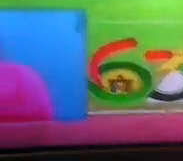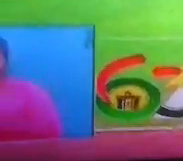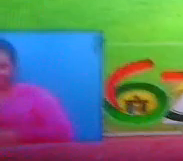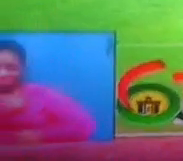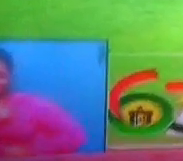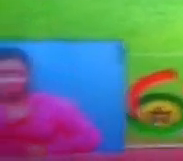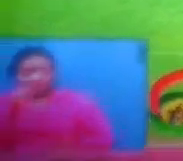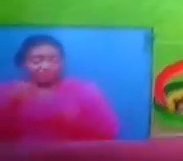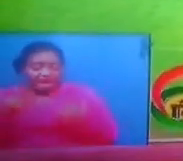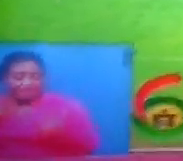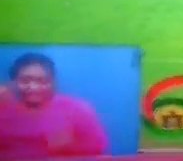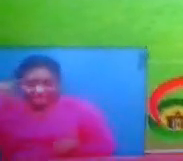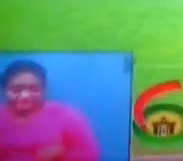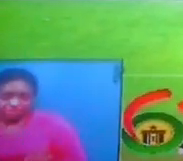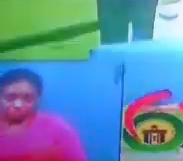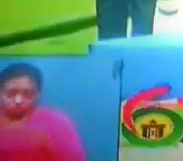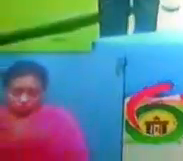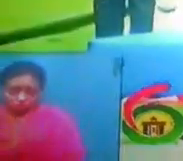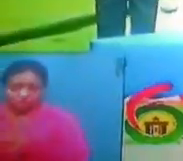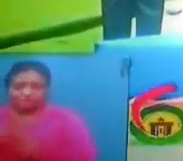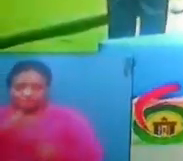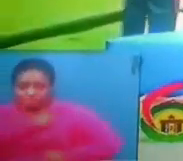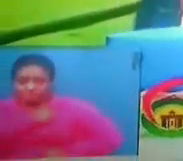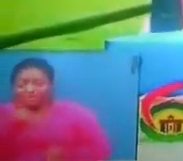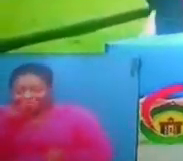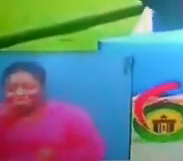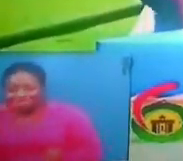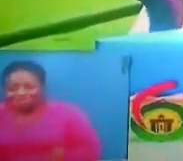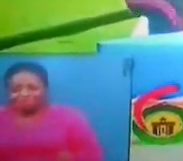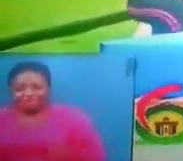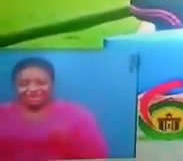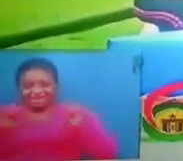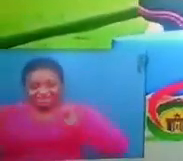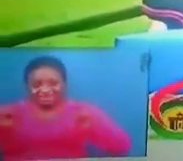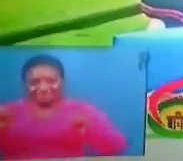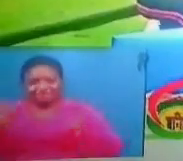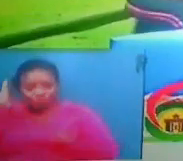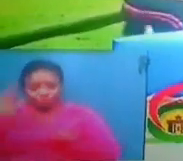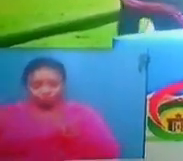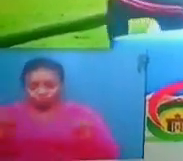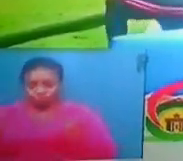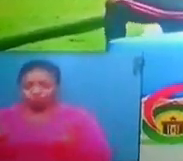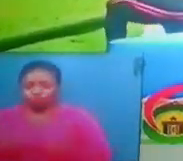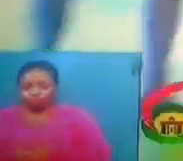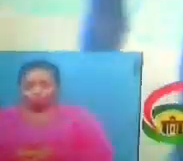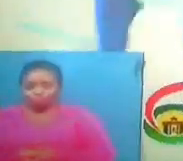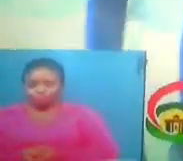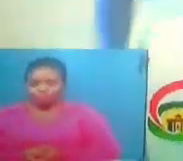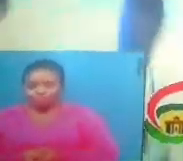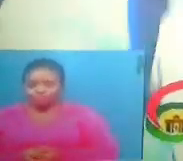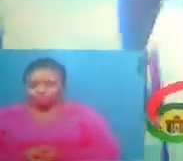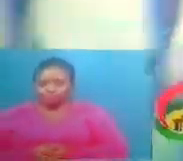have ideas of joining the military, perhaps these are some exercises you may be psyching yourself up